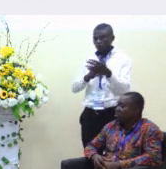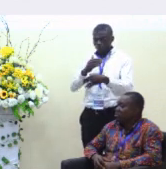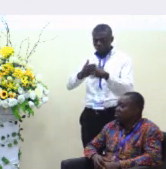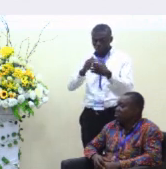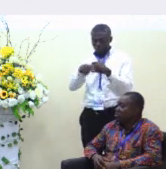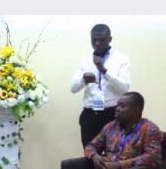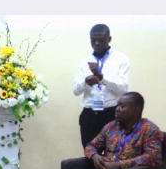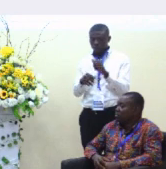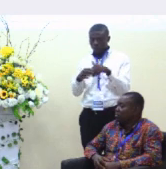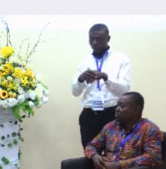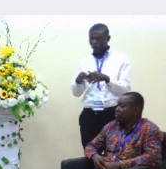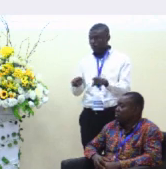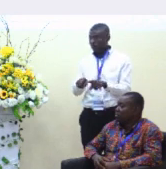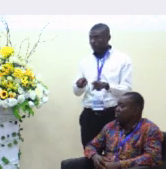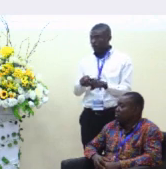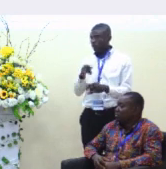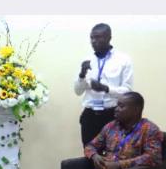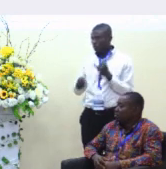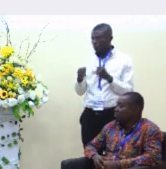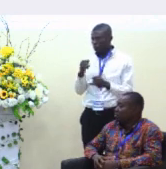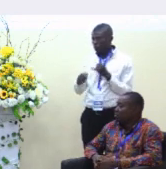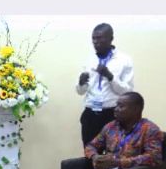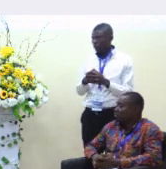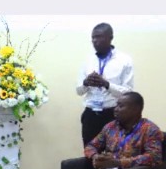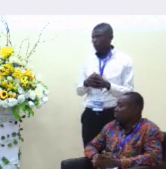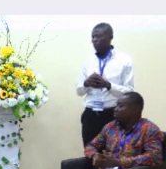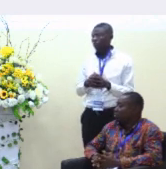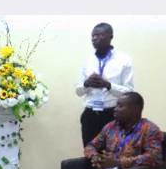process. And last but not the least,